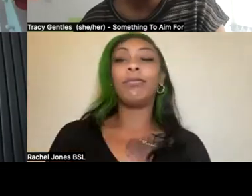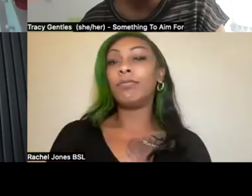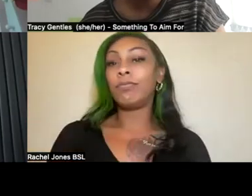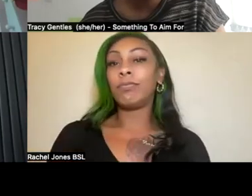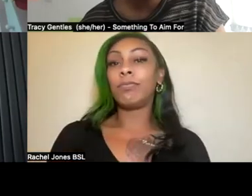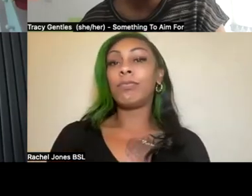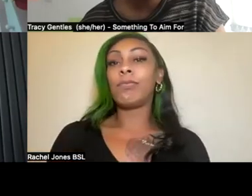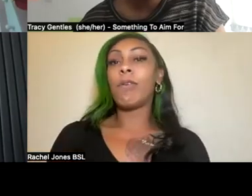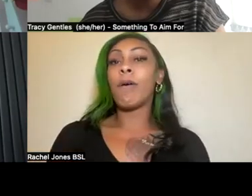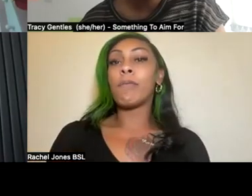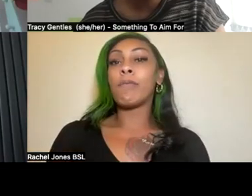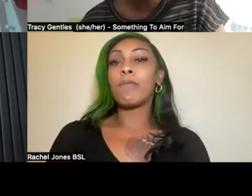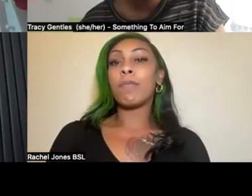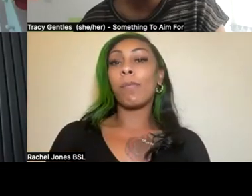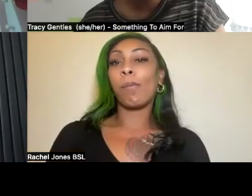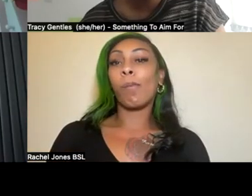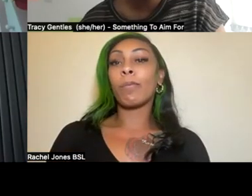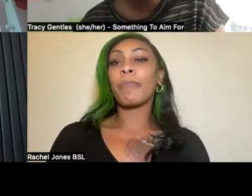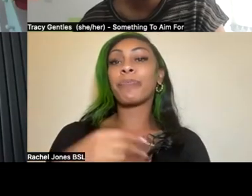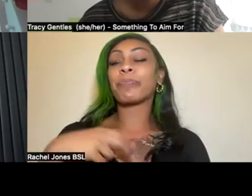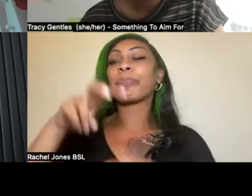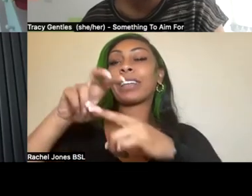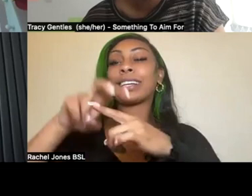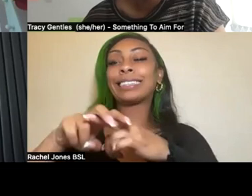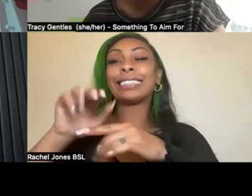move spaces, sit outside.